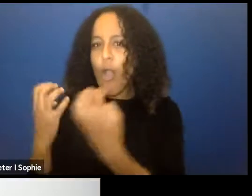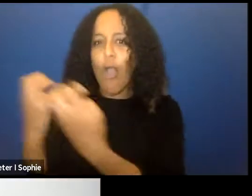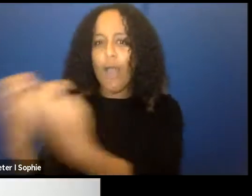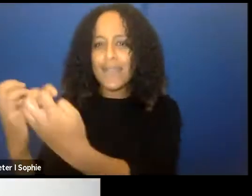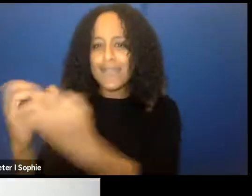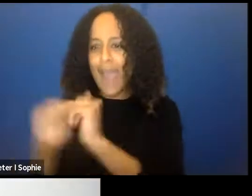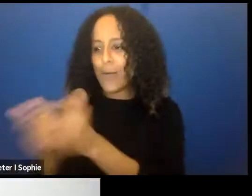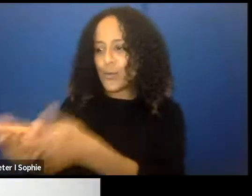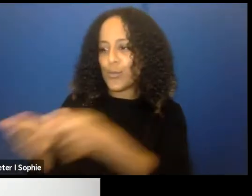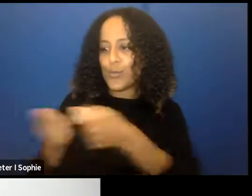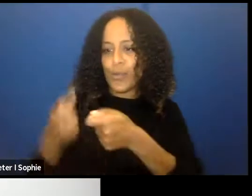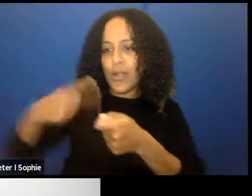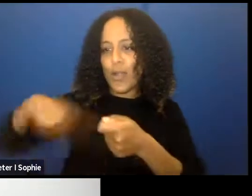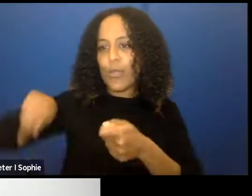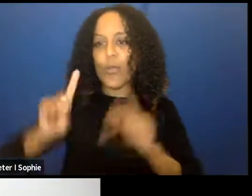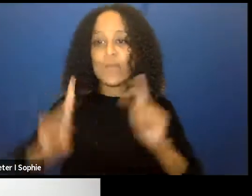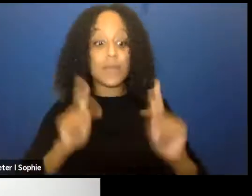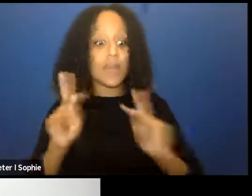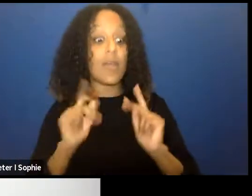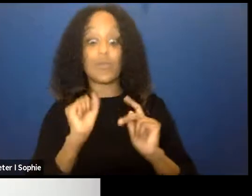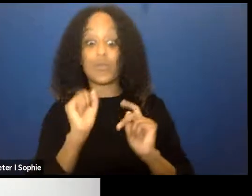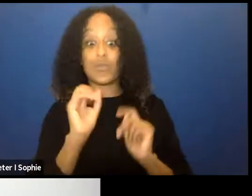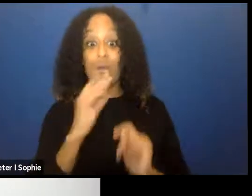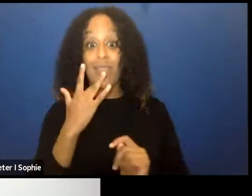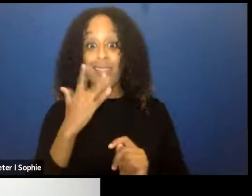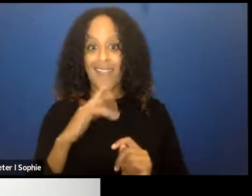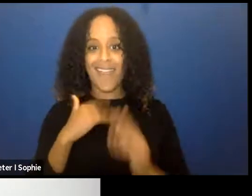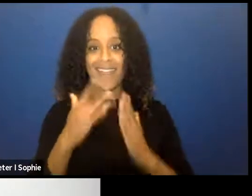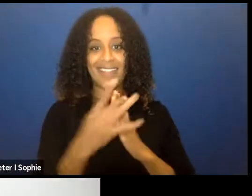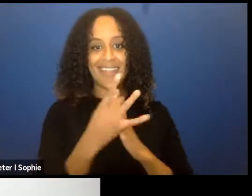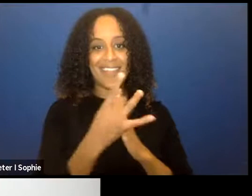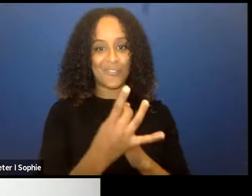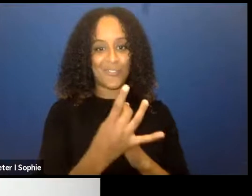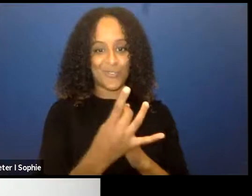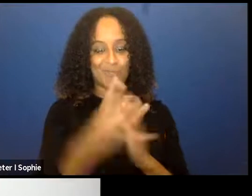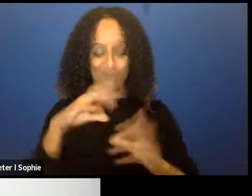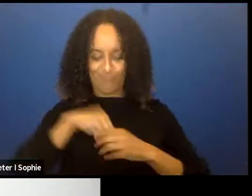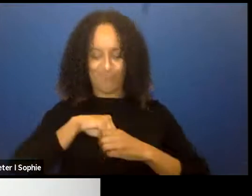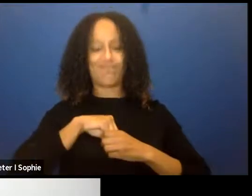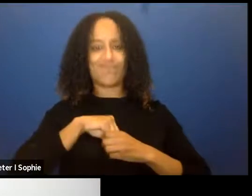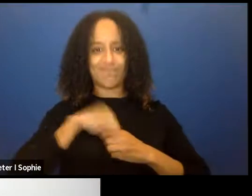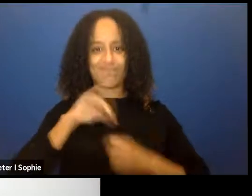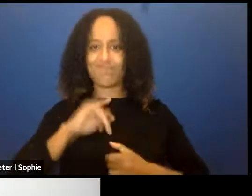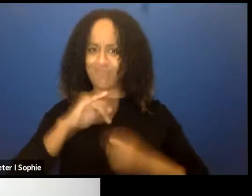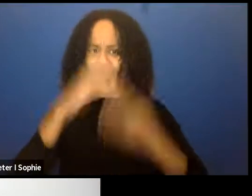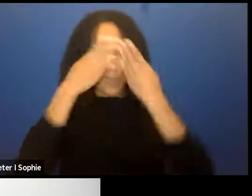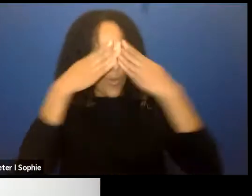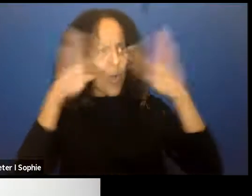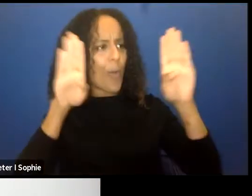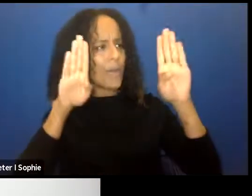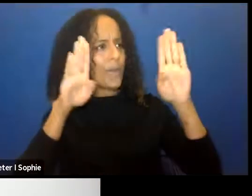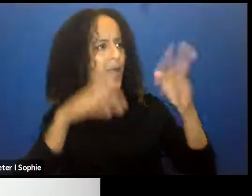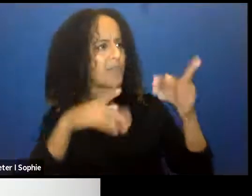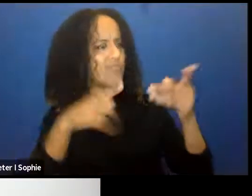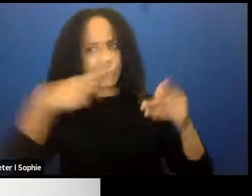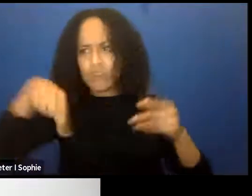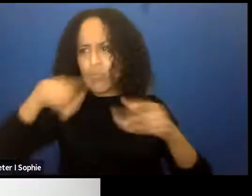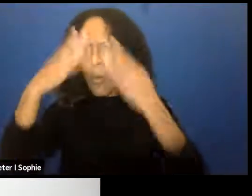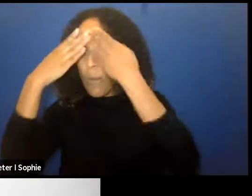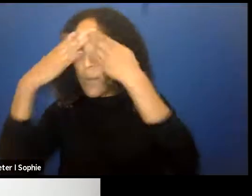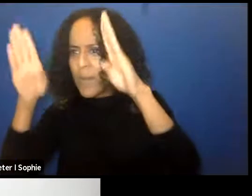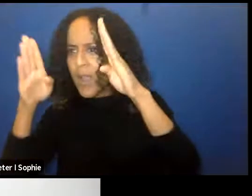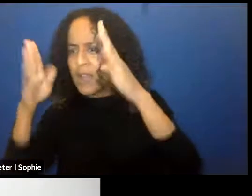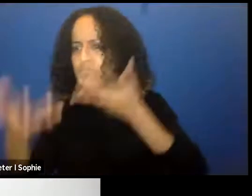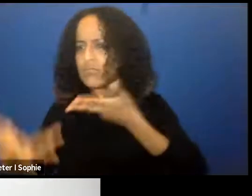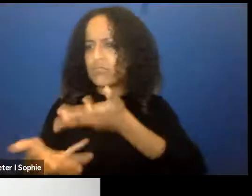them in. And I was so lucky that I had leadership that was open-minded to having those conversations around driving